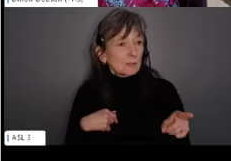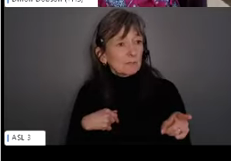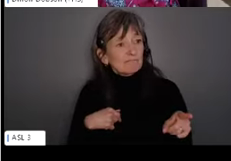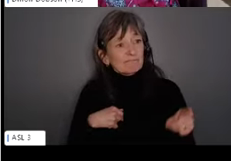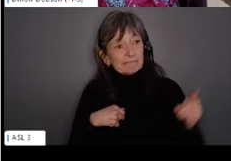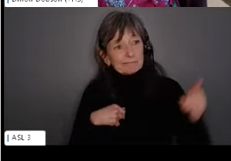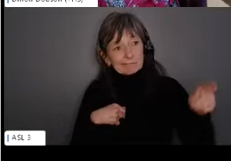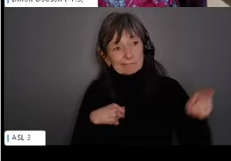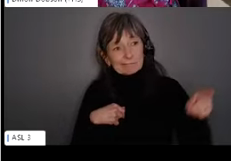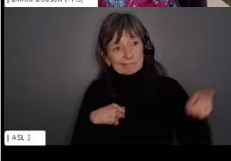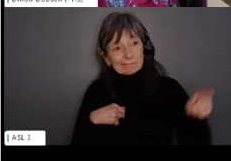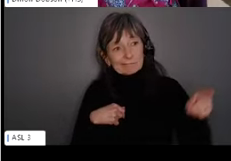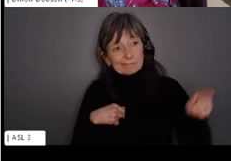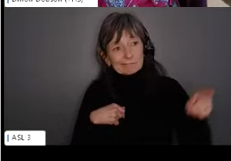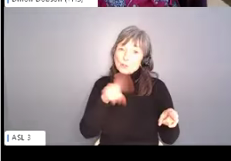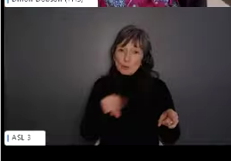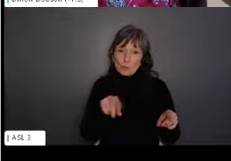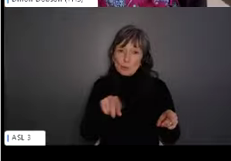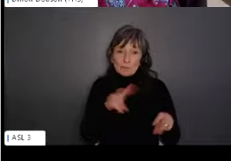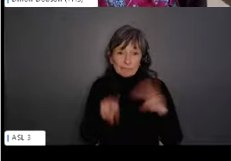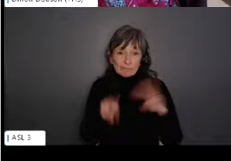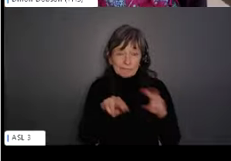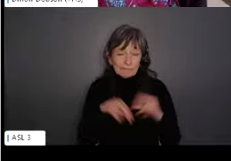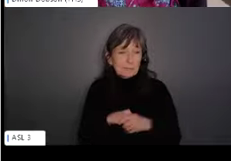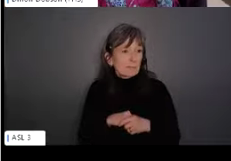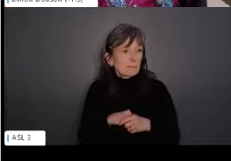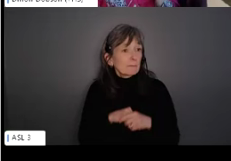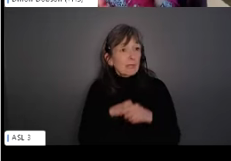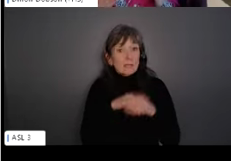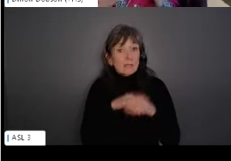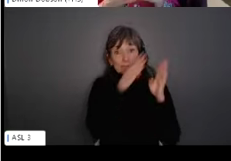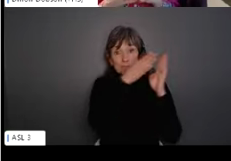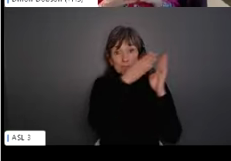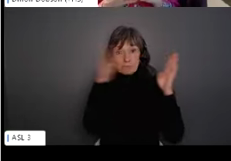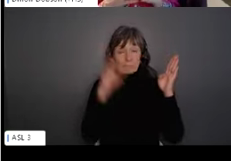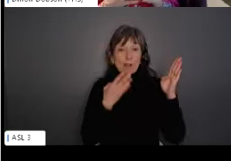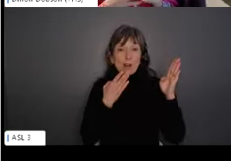look at. As you'll see along the top, the different colors, you'll see